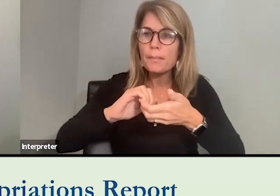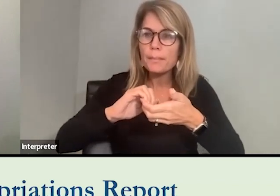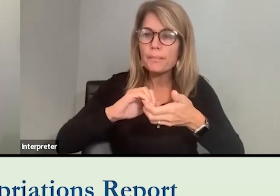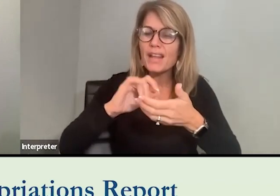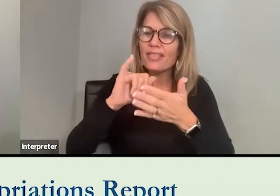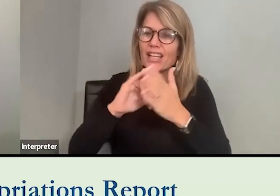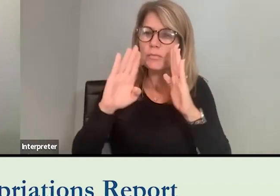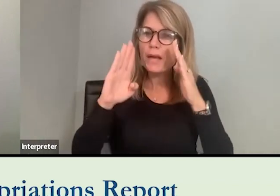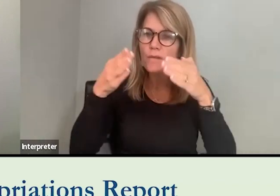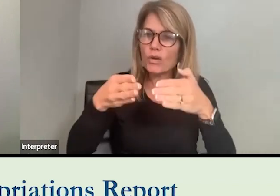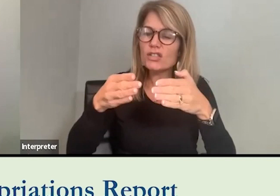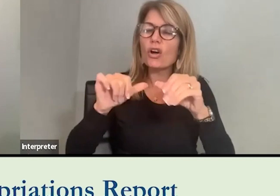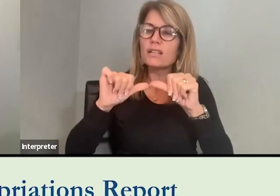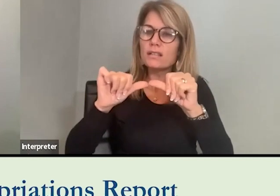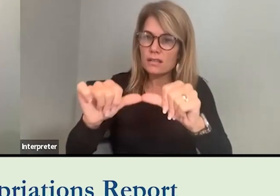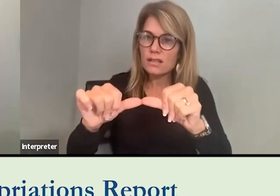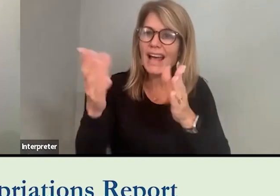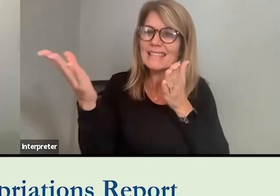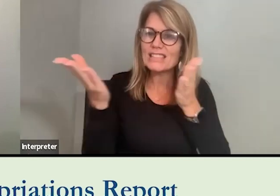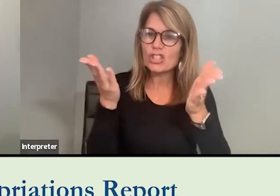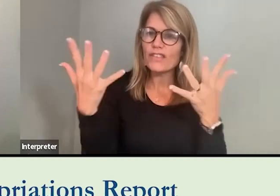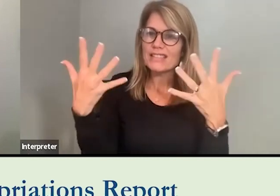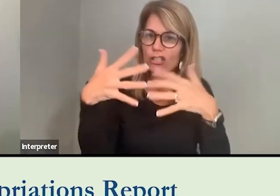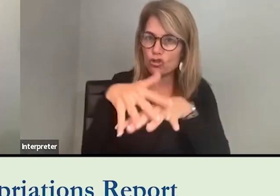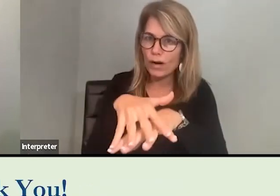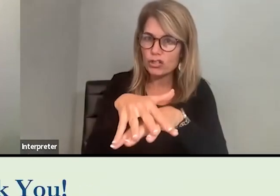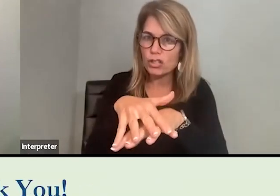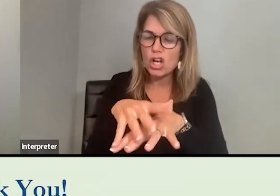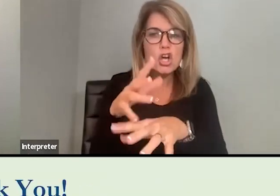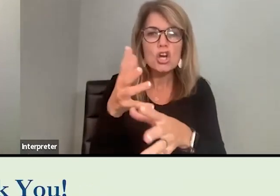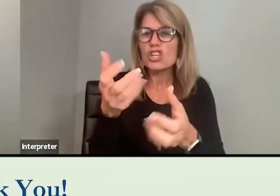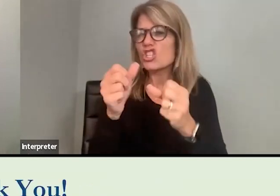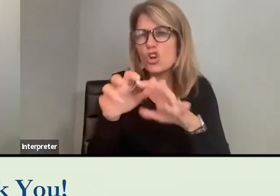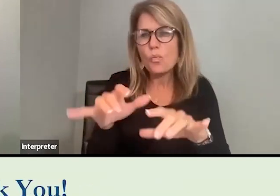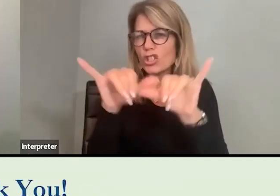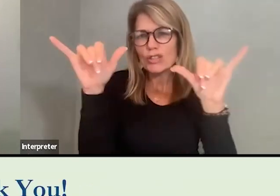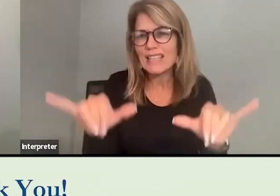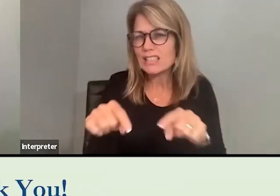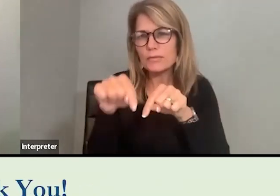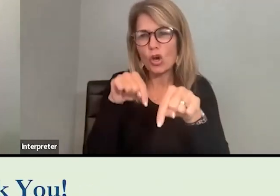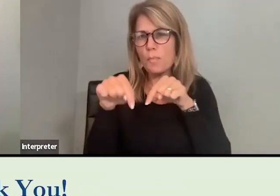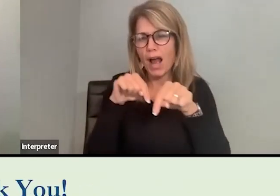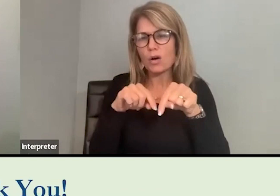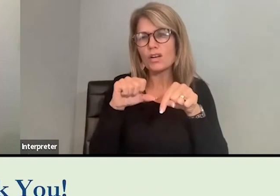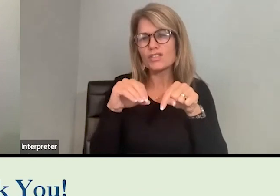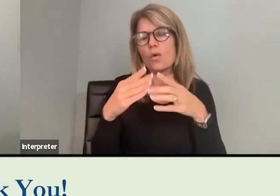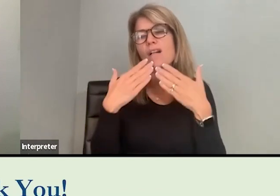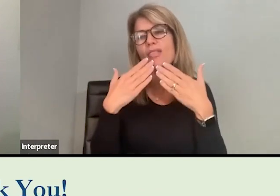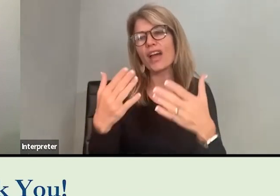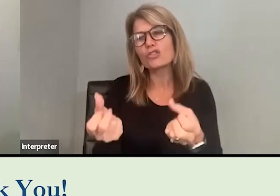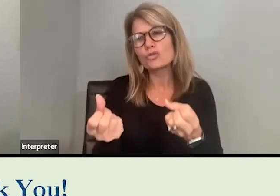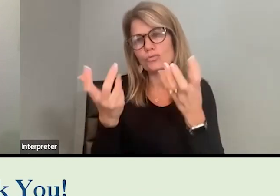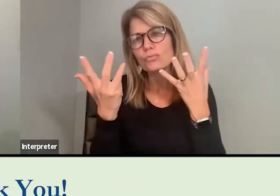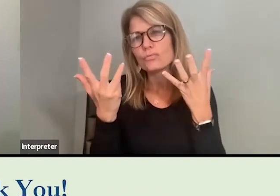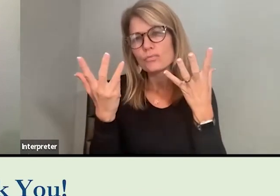on sustainability and service integration, because you don't want your system to go backwards. So I thank you all very much, and